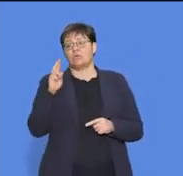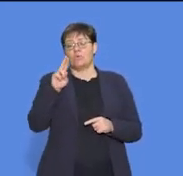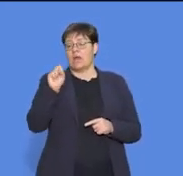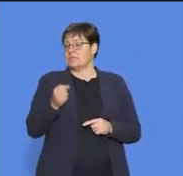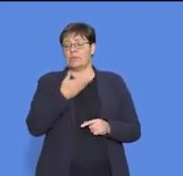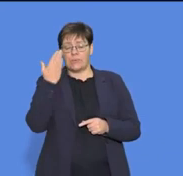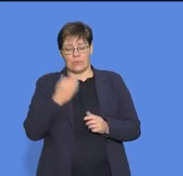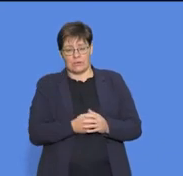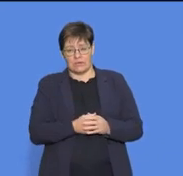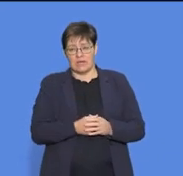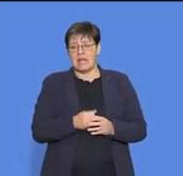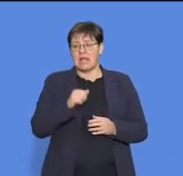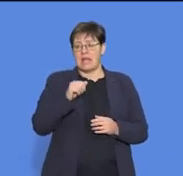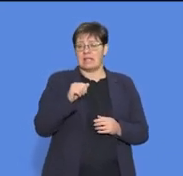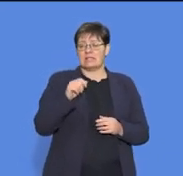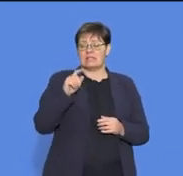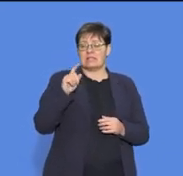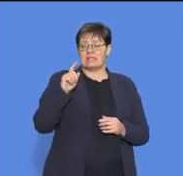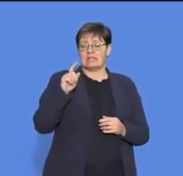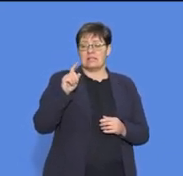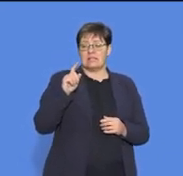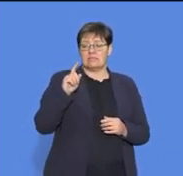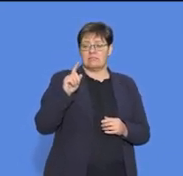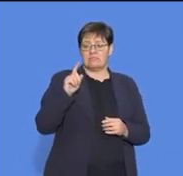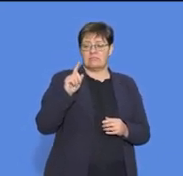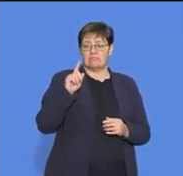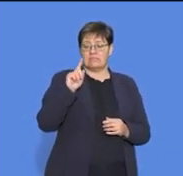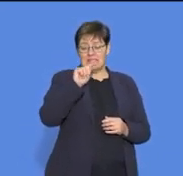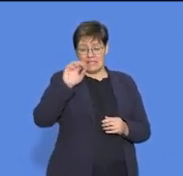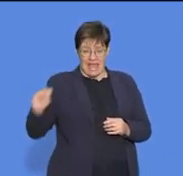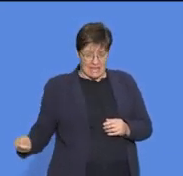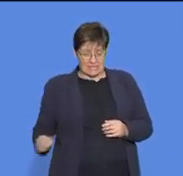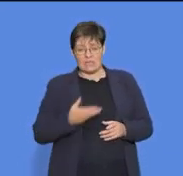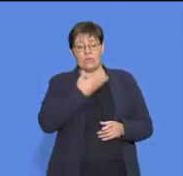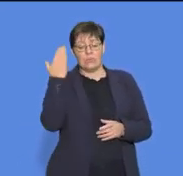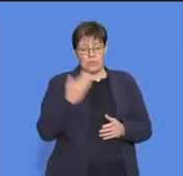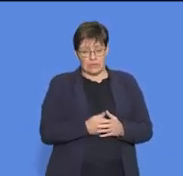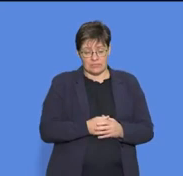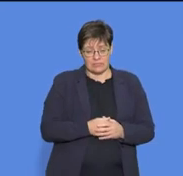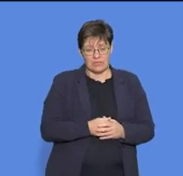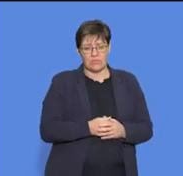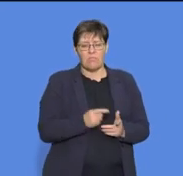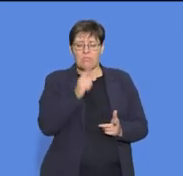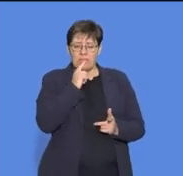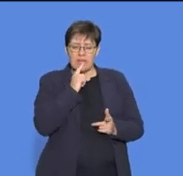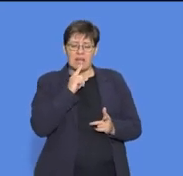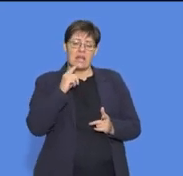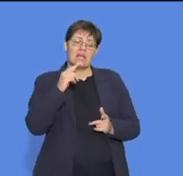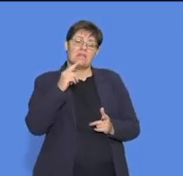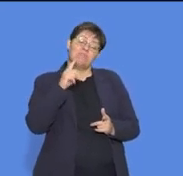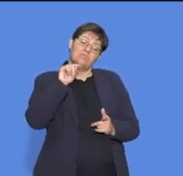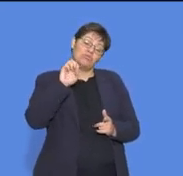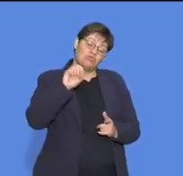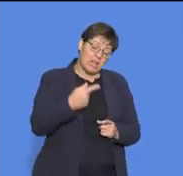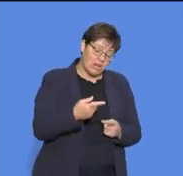We don't have US and we don't have TS. So as we get through the problem, we probably need to find some other information, either